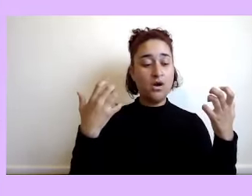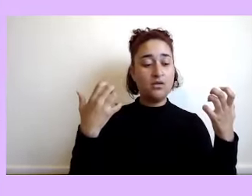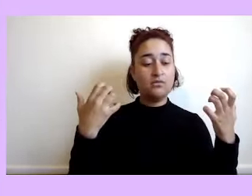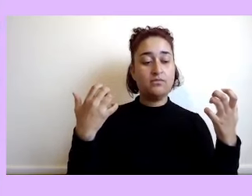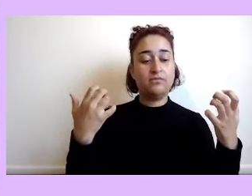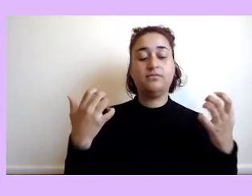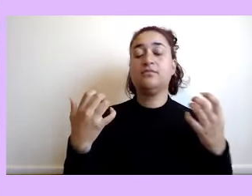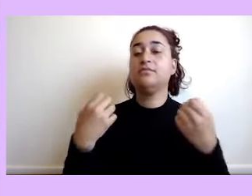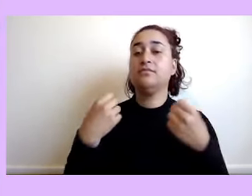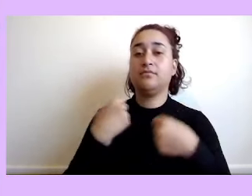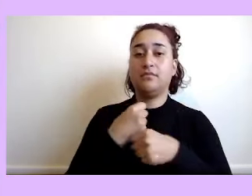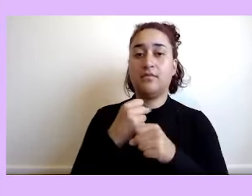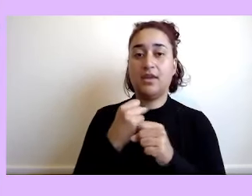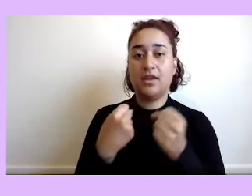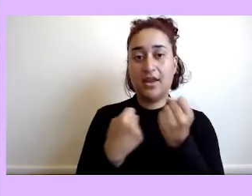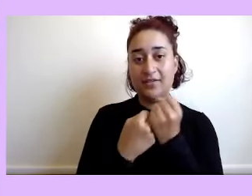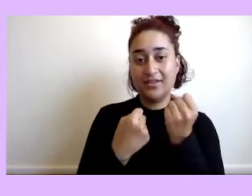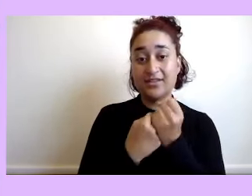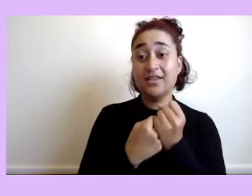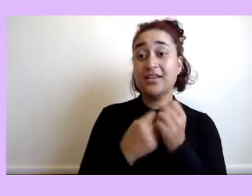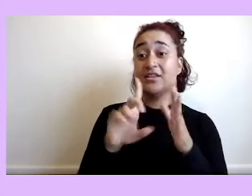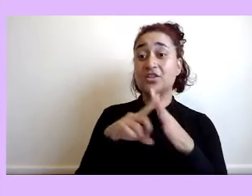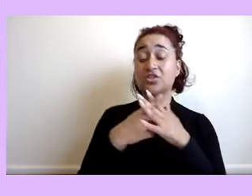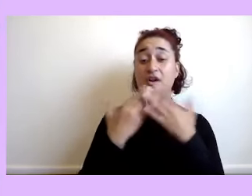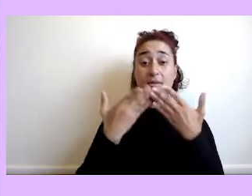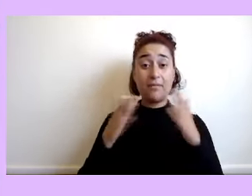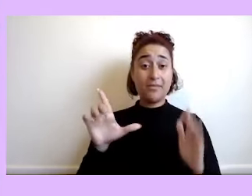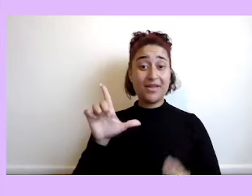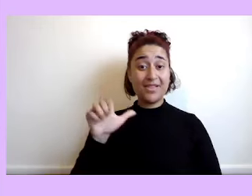advocacy. Let's start a public lab.